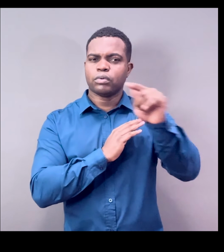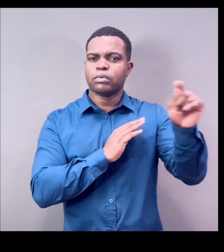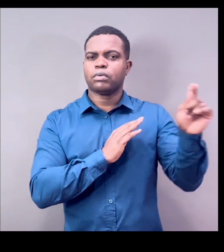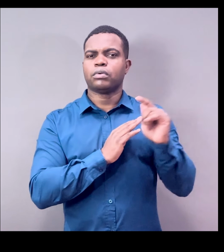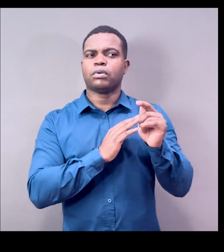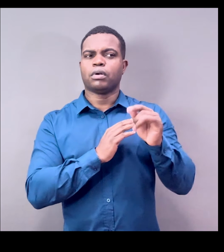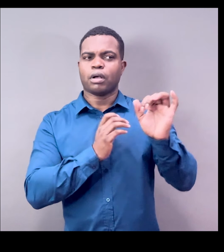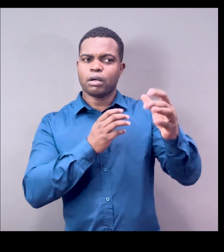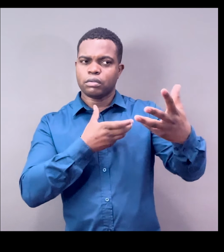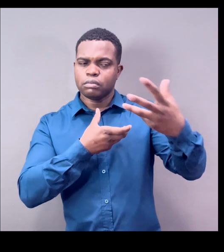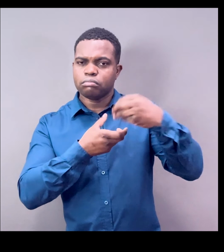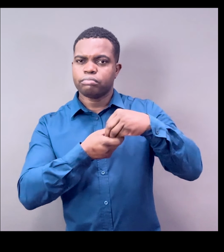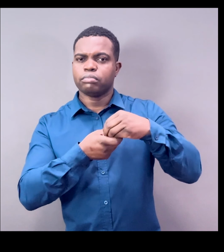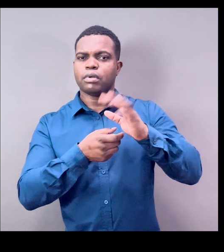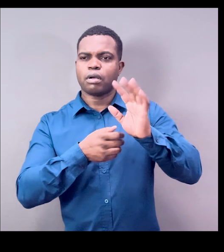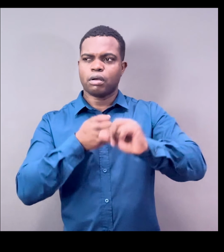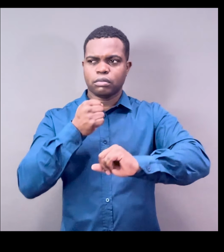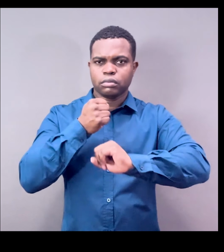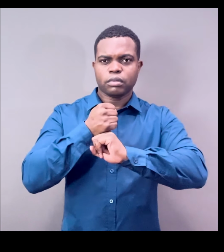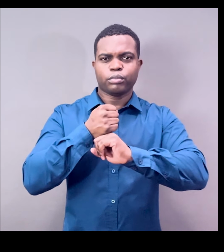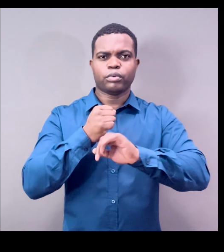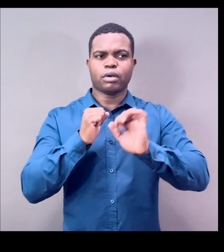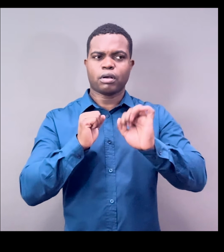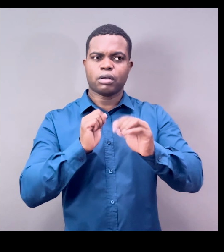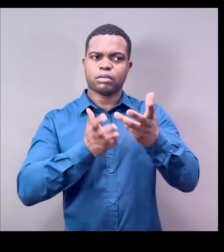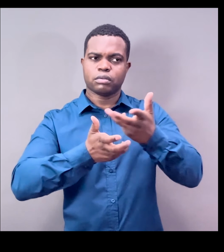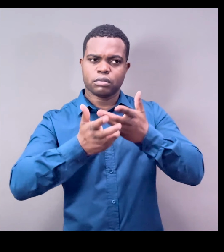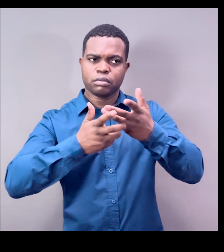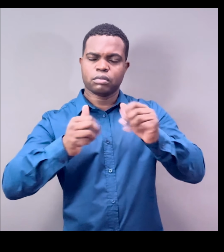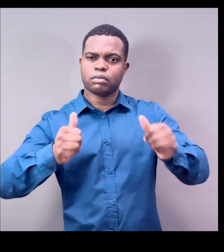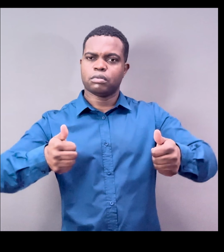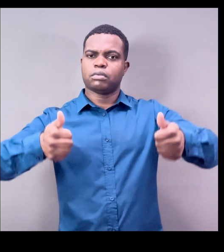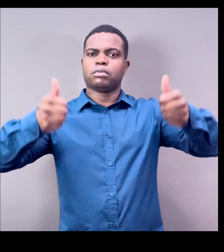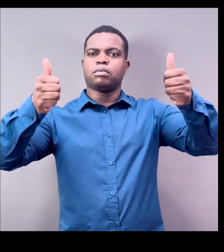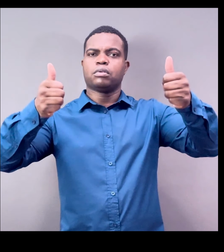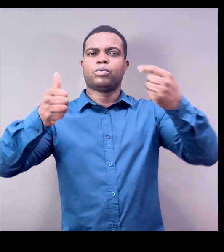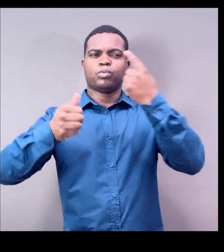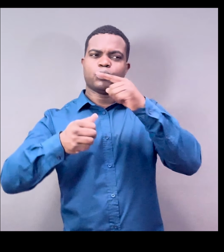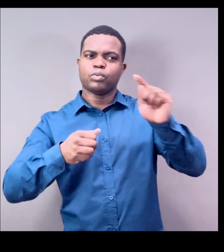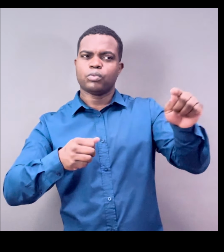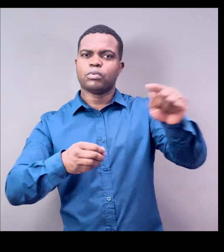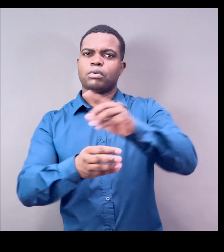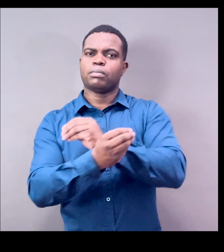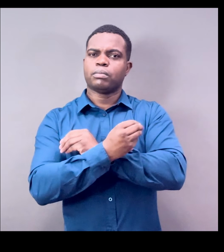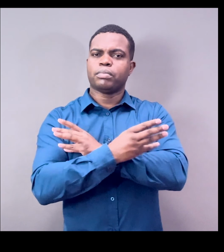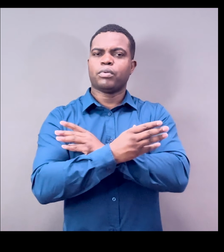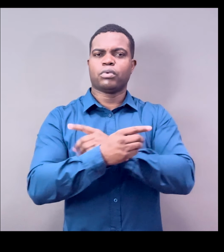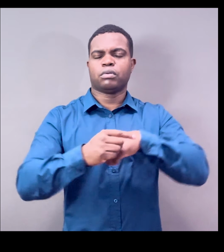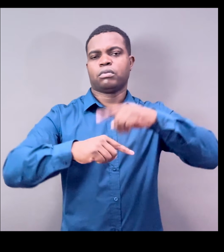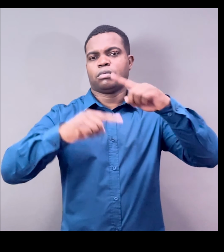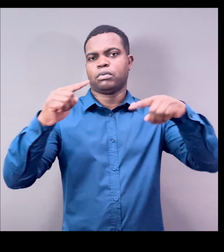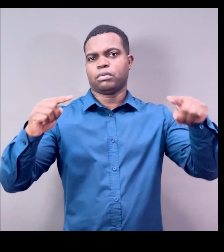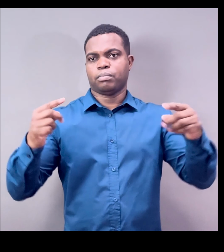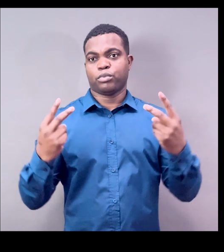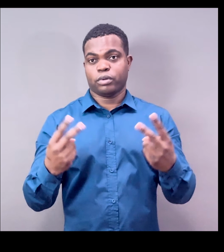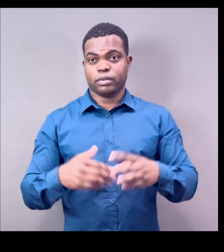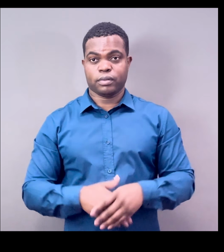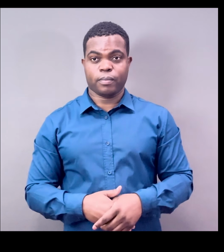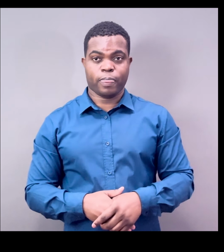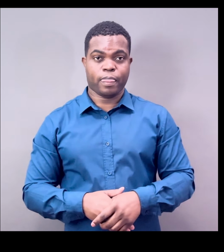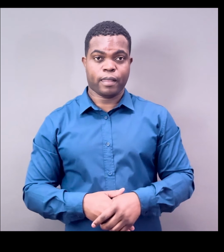can contribute to your engagement, the community engagement efforts.